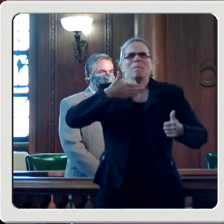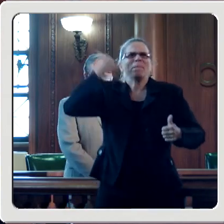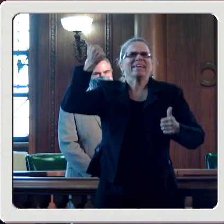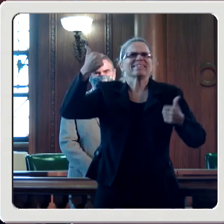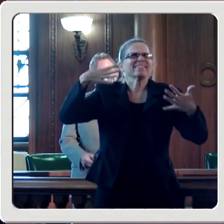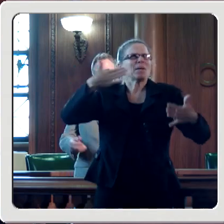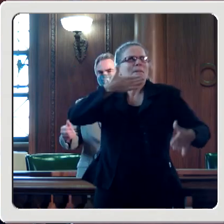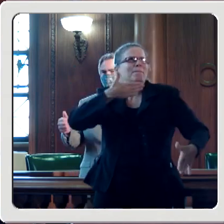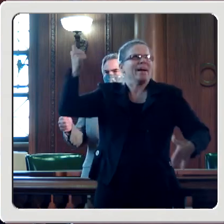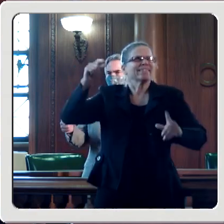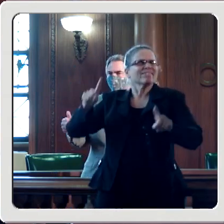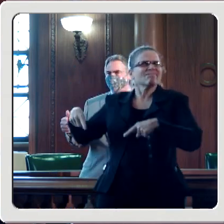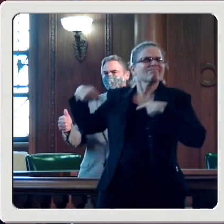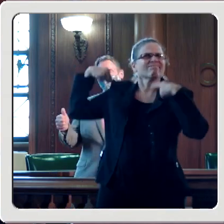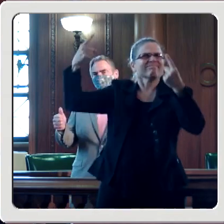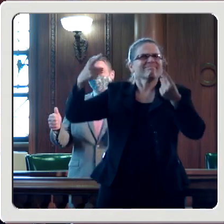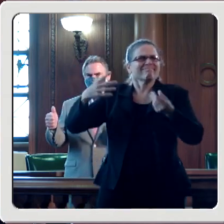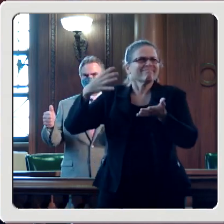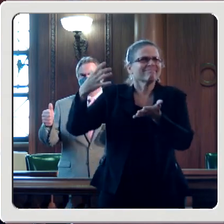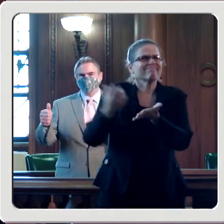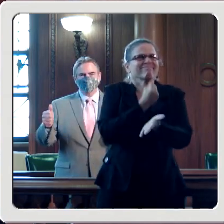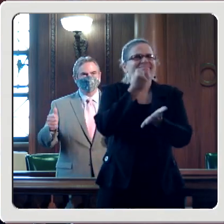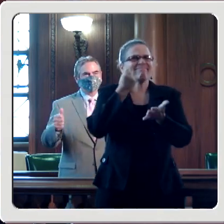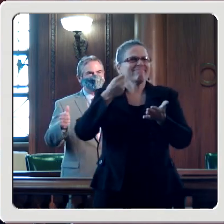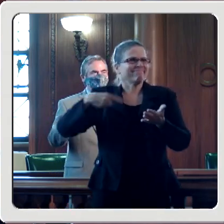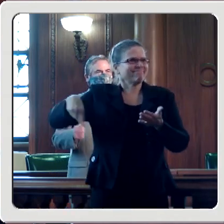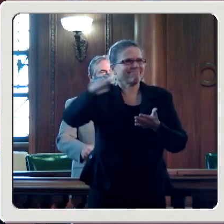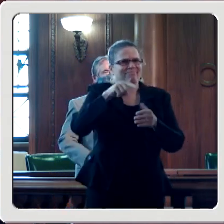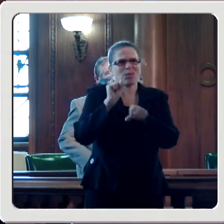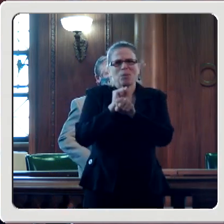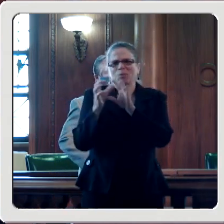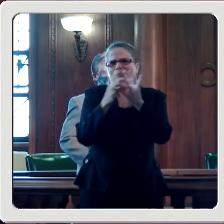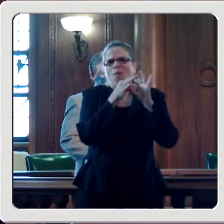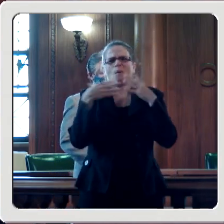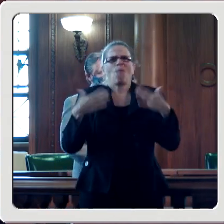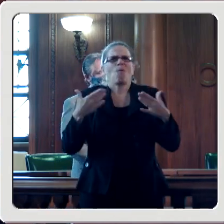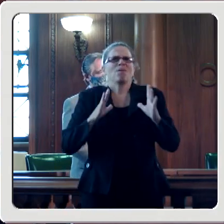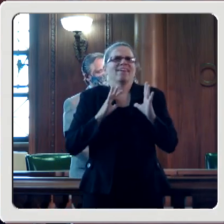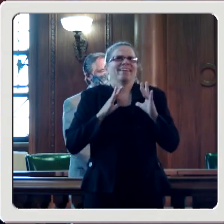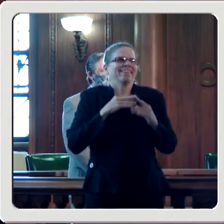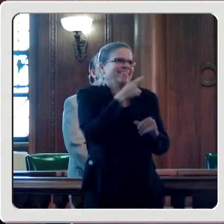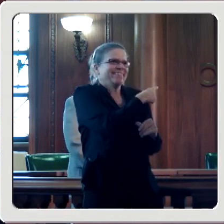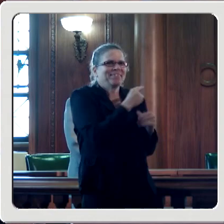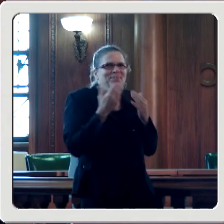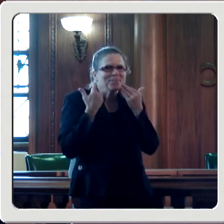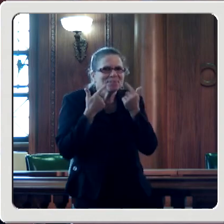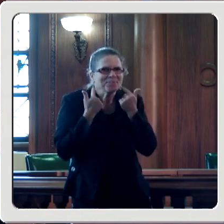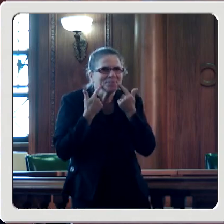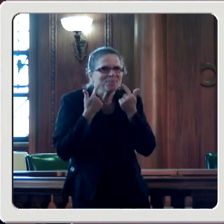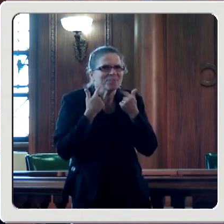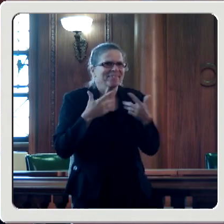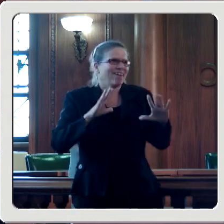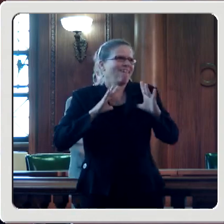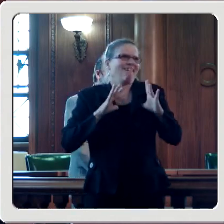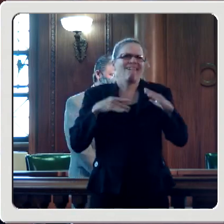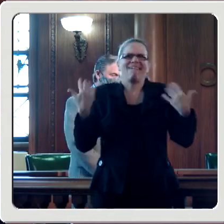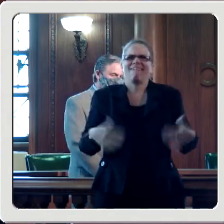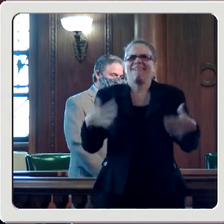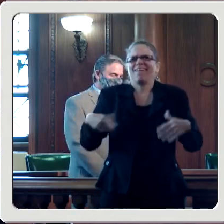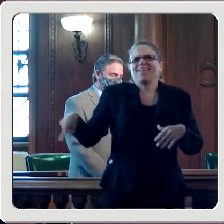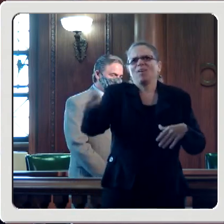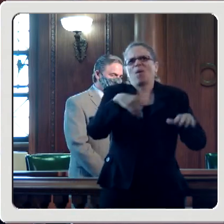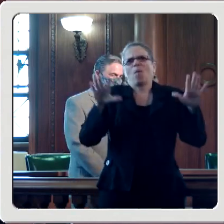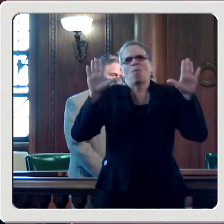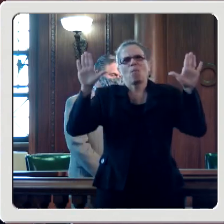work with every day. So thank you to my team members and certainly the leadership of